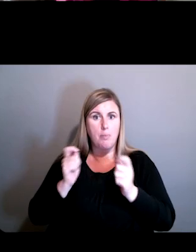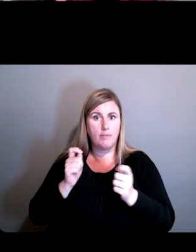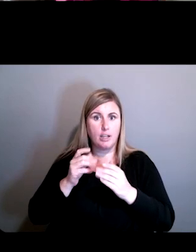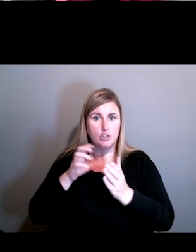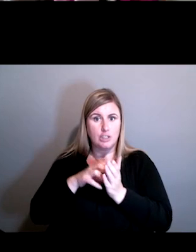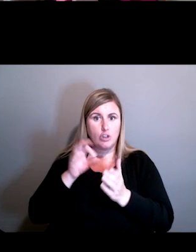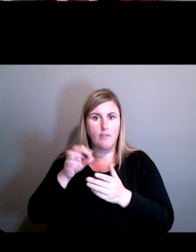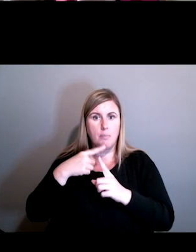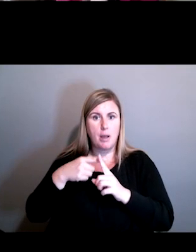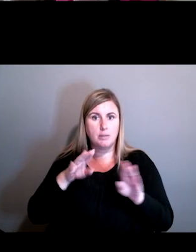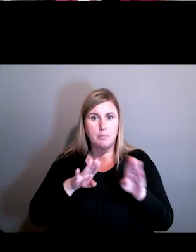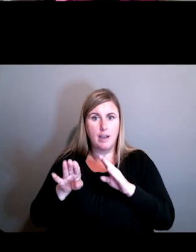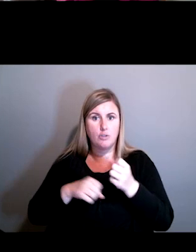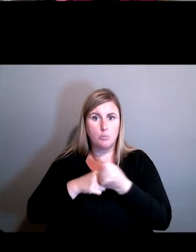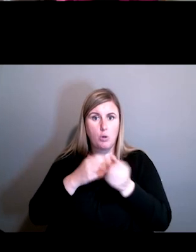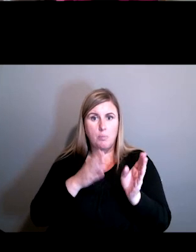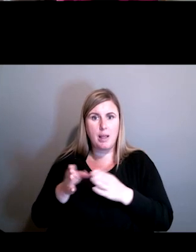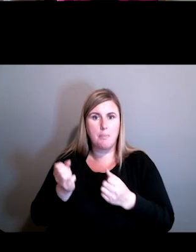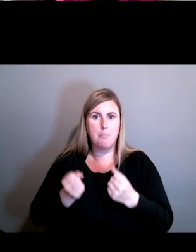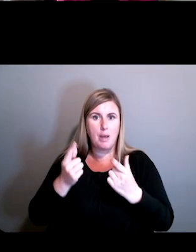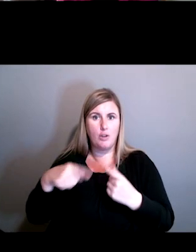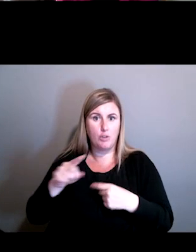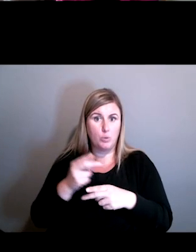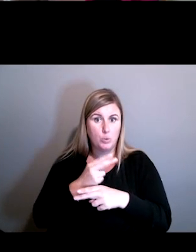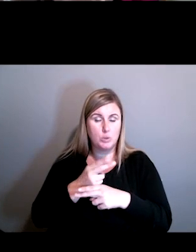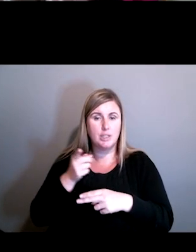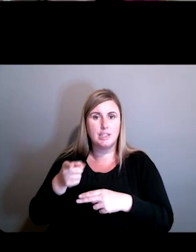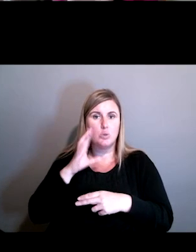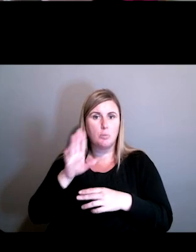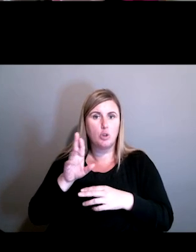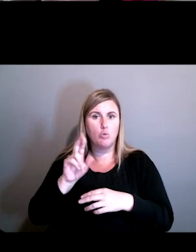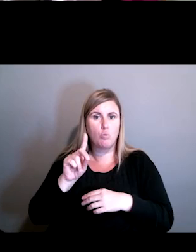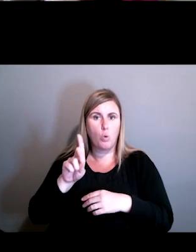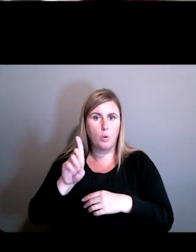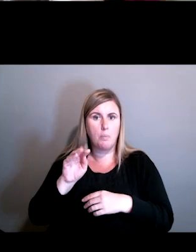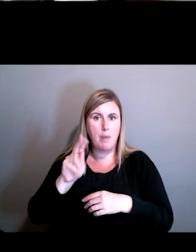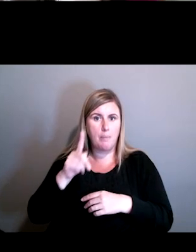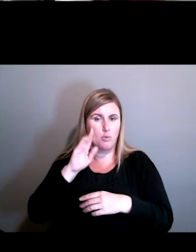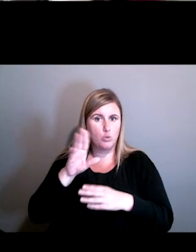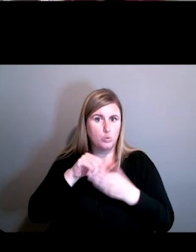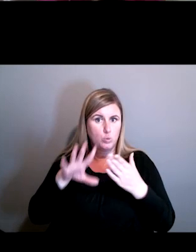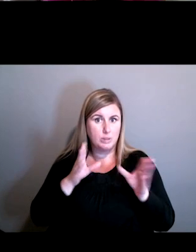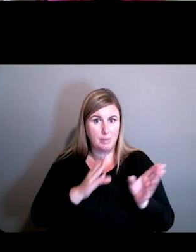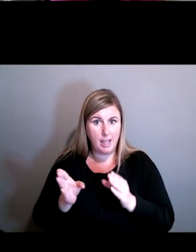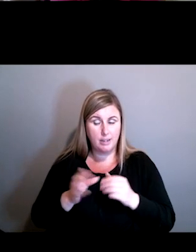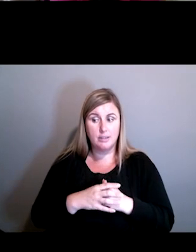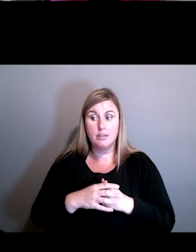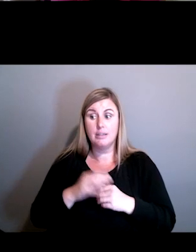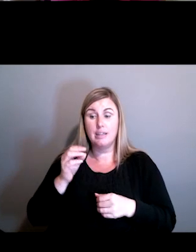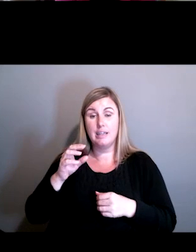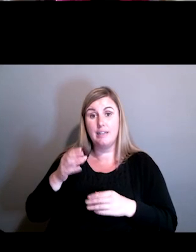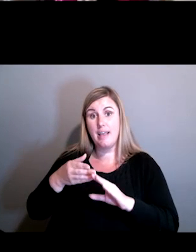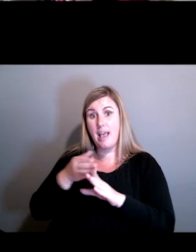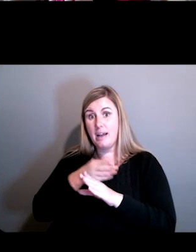you use. This is going to be your roadmap to your students' plans. So like I said, in the antecedent condition, the A up here at the top,